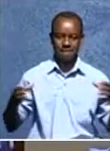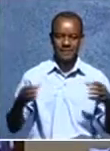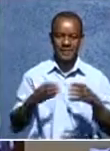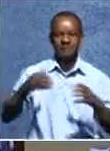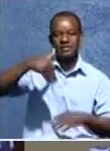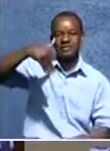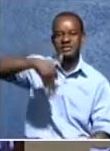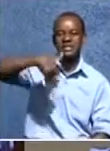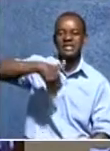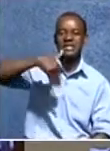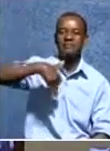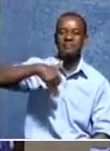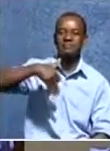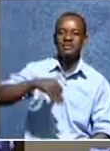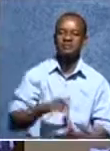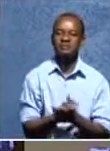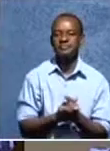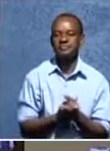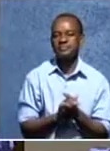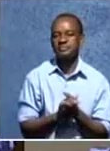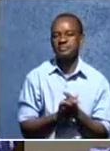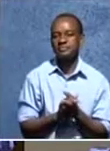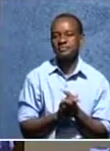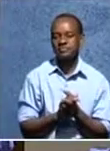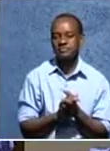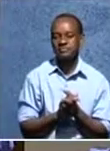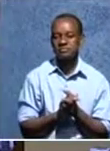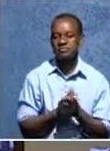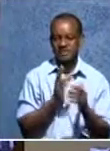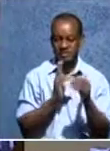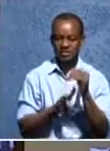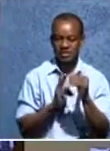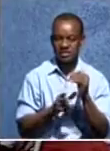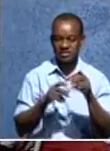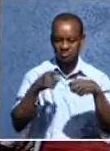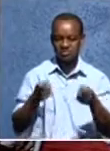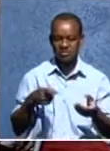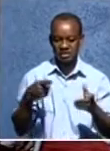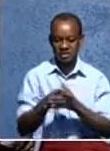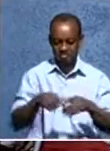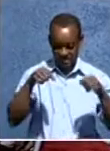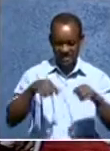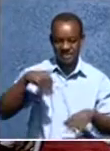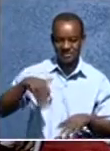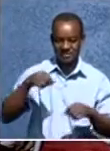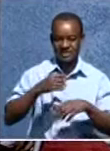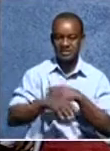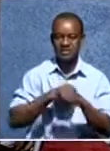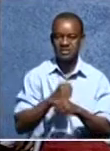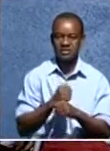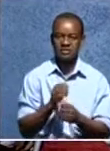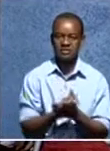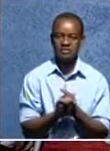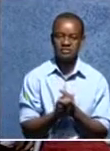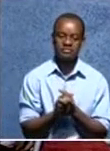World Adventure Tourism Summit will be held in Namibia later this year. So I'd like to find out, what are the approaches at the moment on the ground that are taking